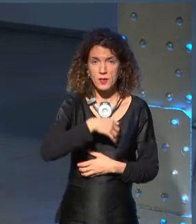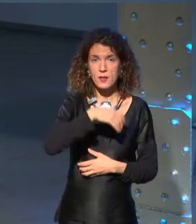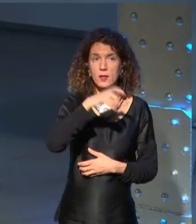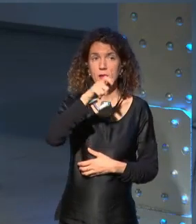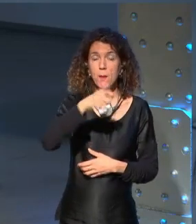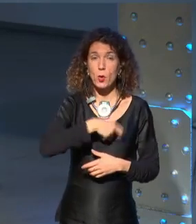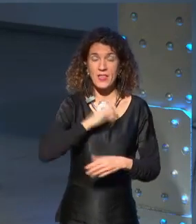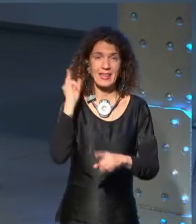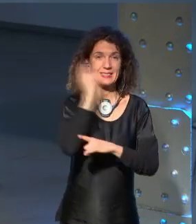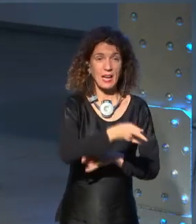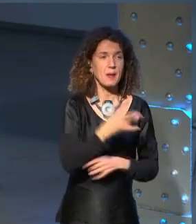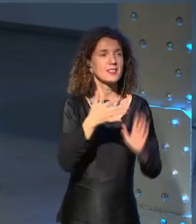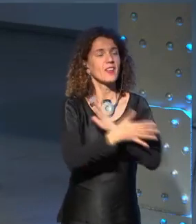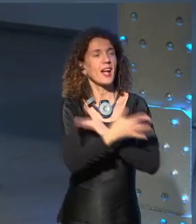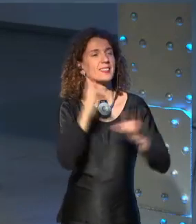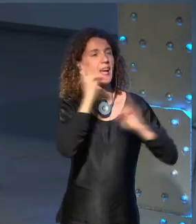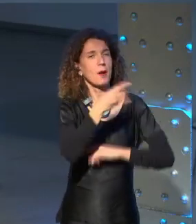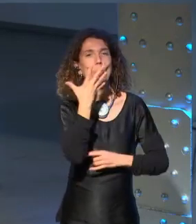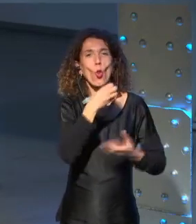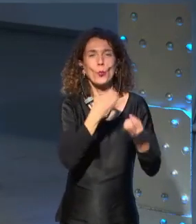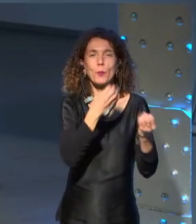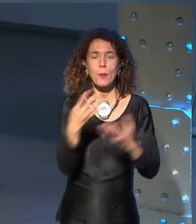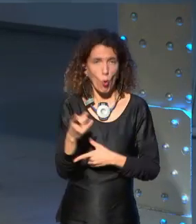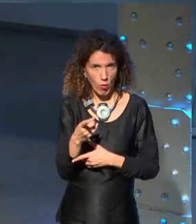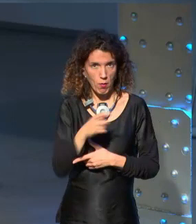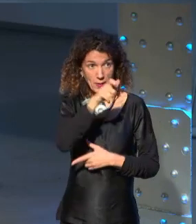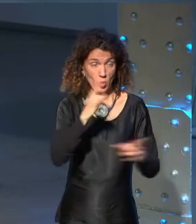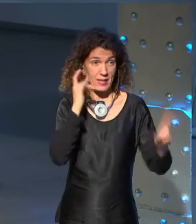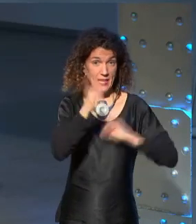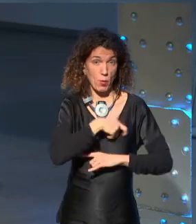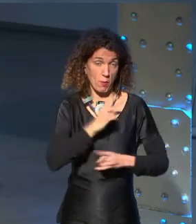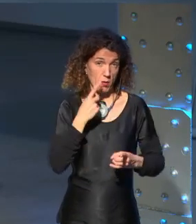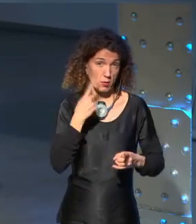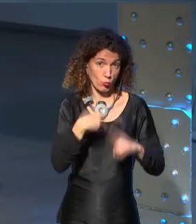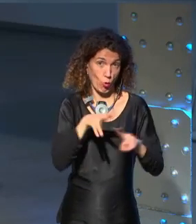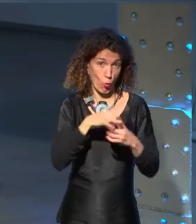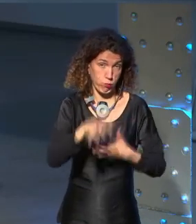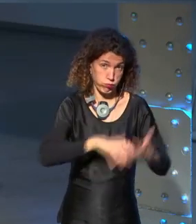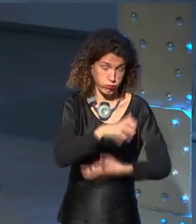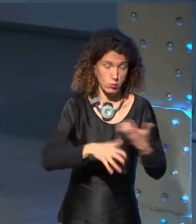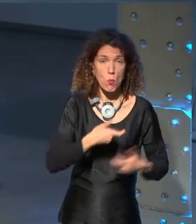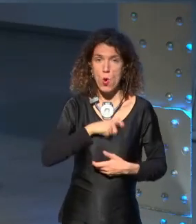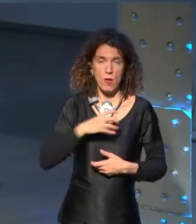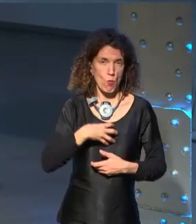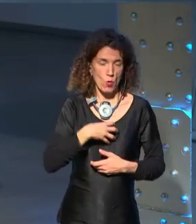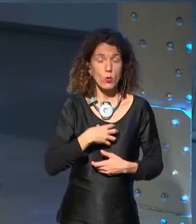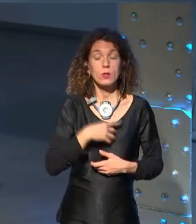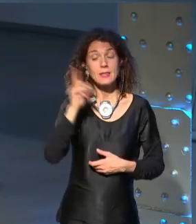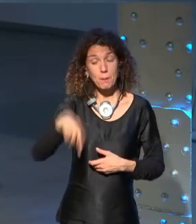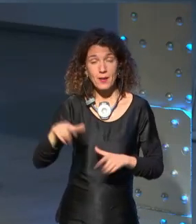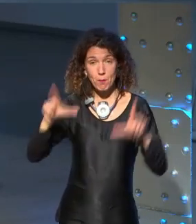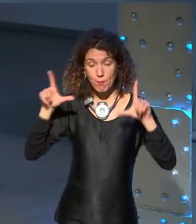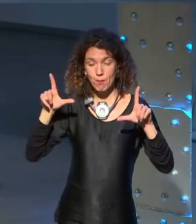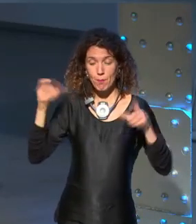and so the idea of being a police officer, I couldn't do that. He has a lot of courage. He can deal with